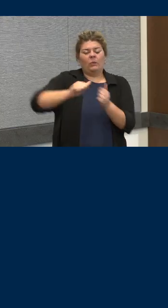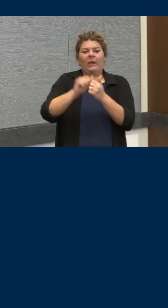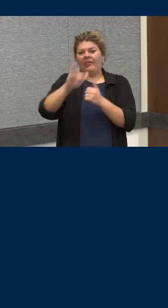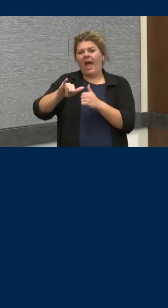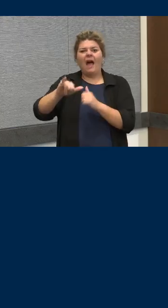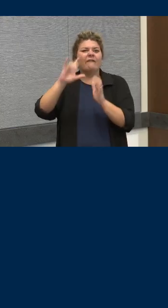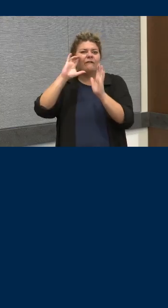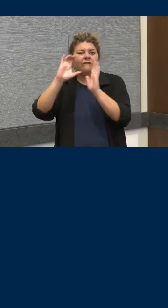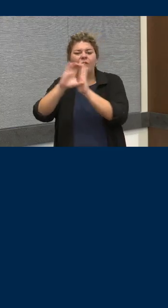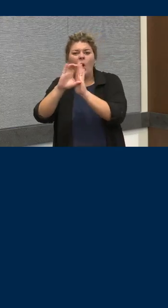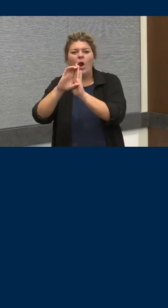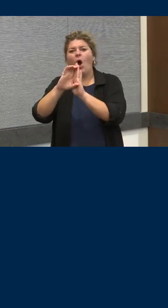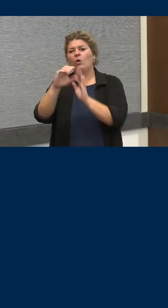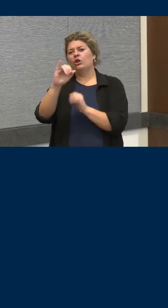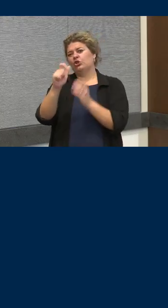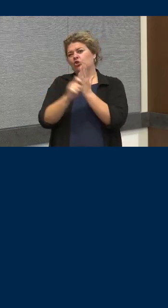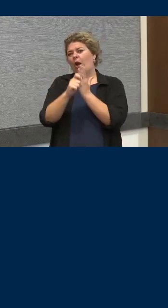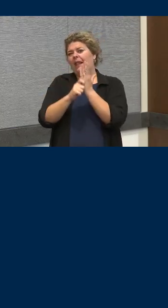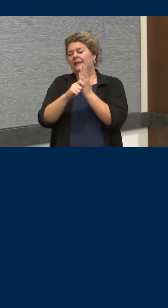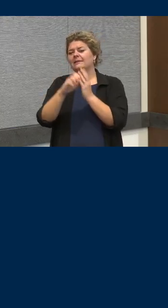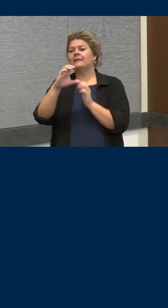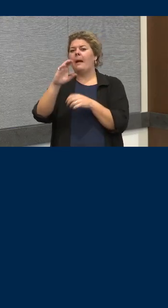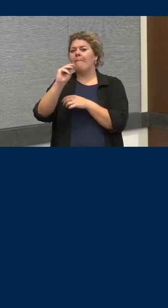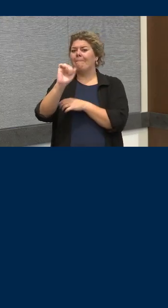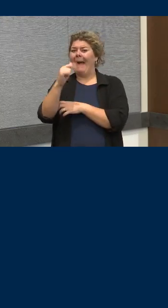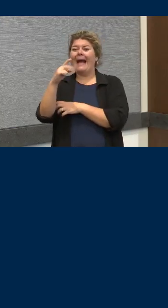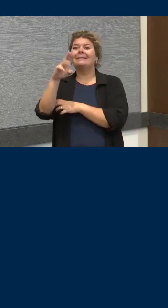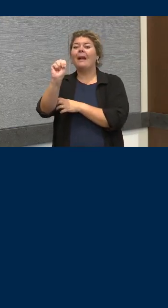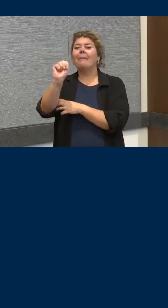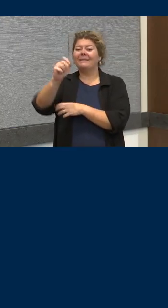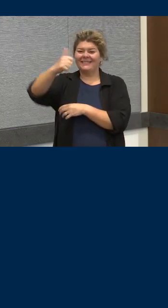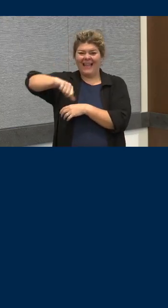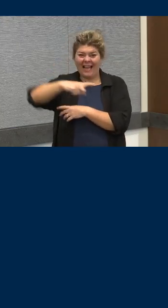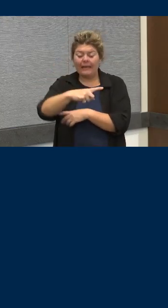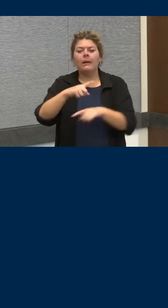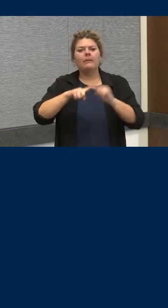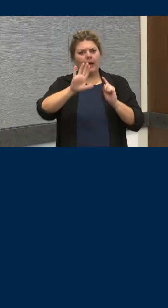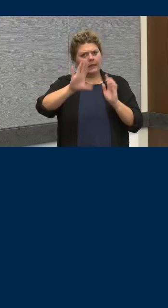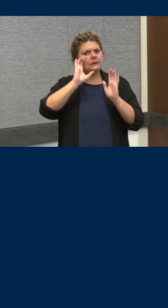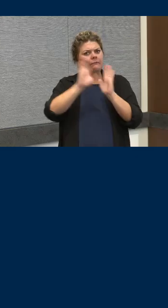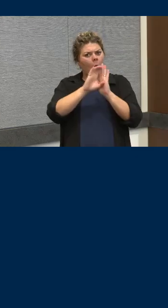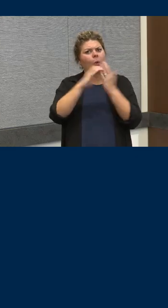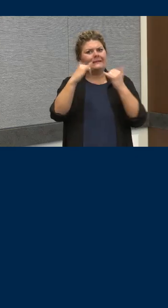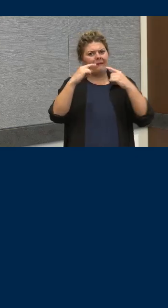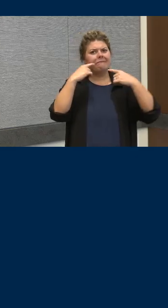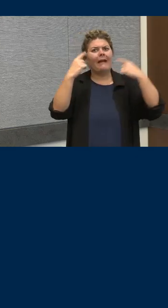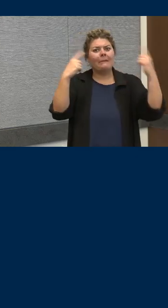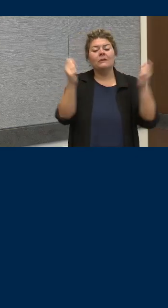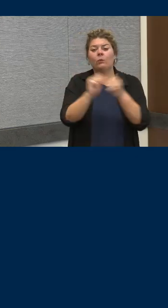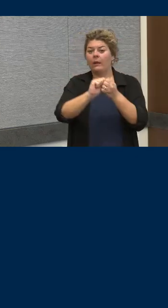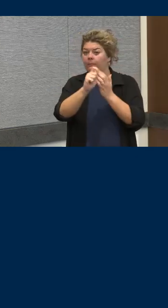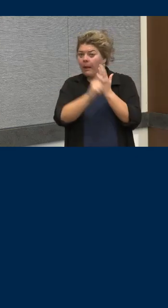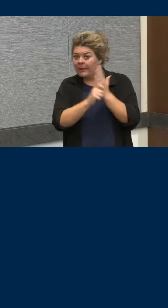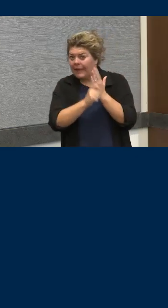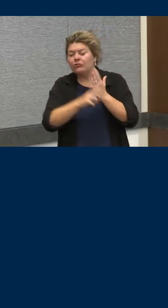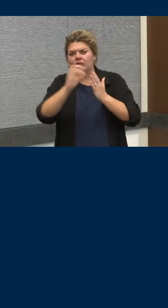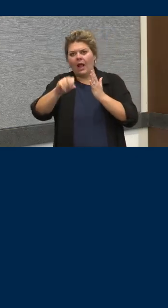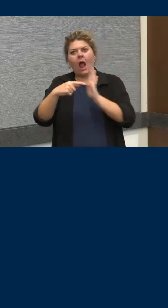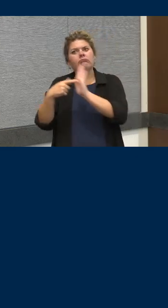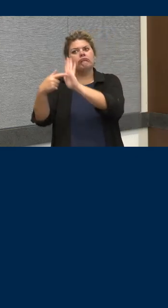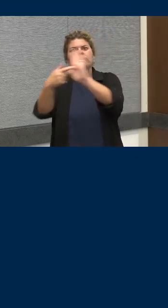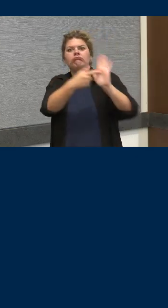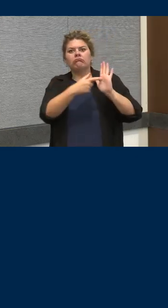photojournalist cooperative Magnum, his photographs had achieved recognition in both publications and